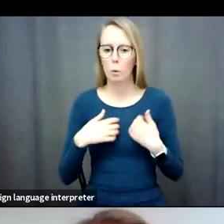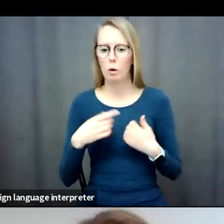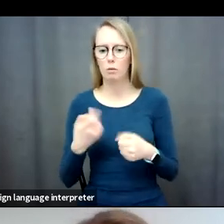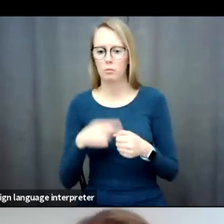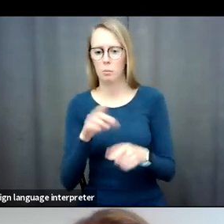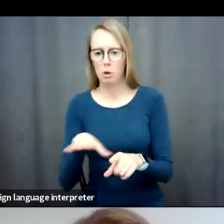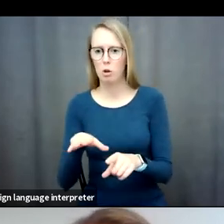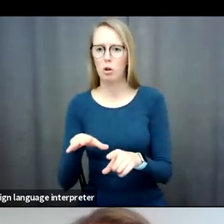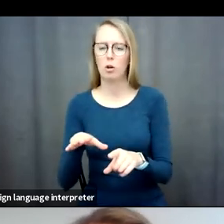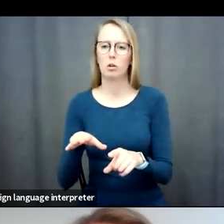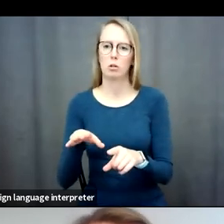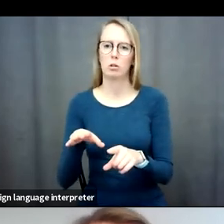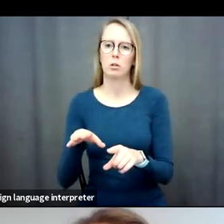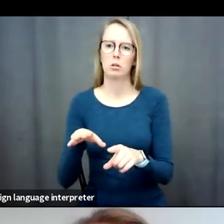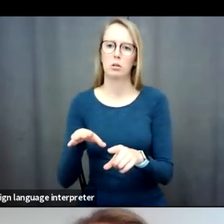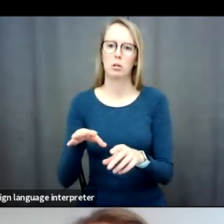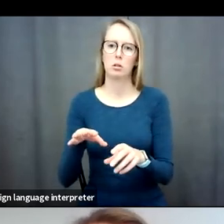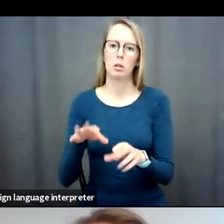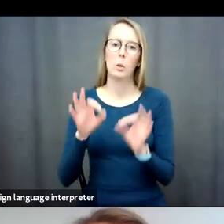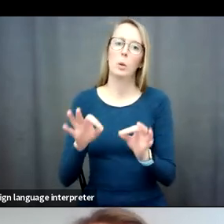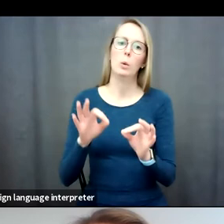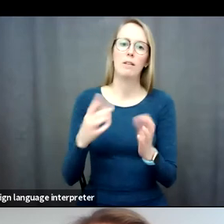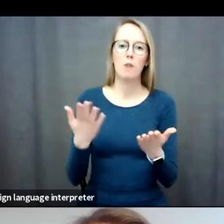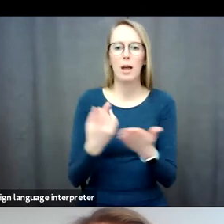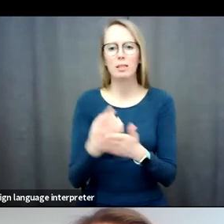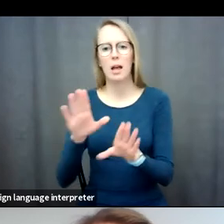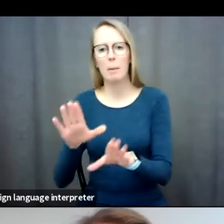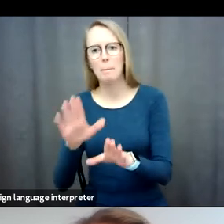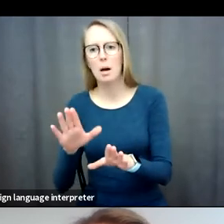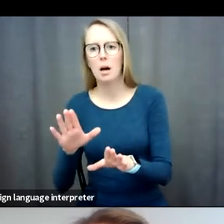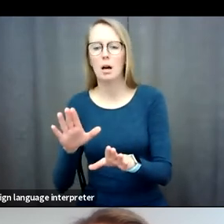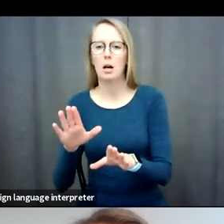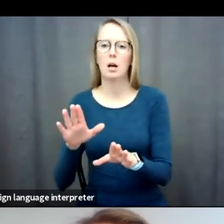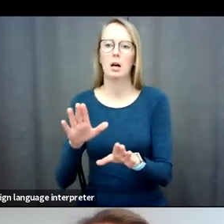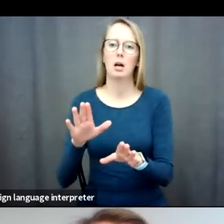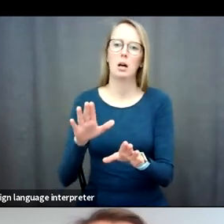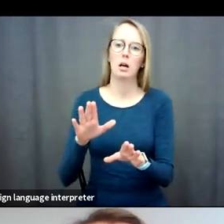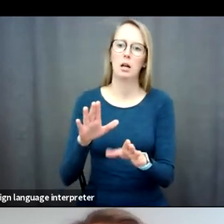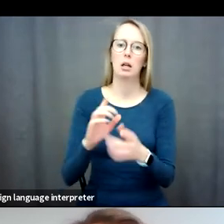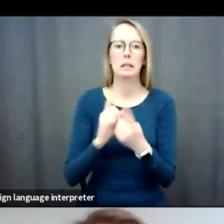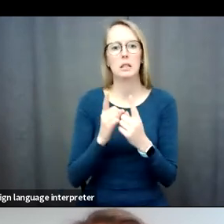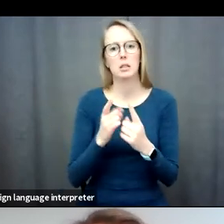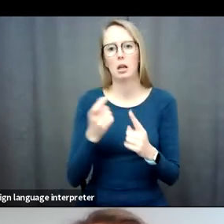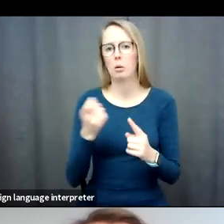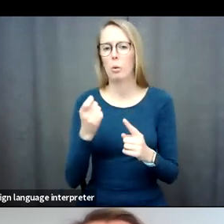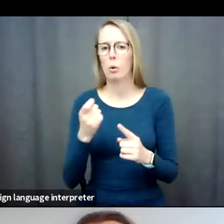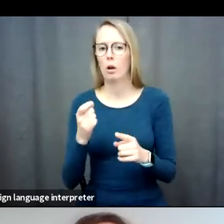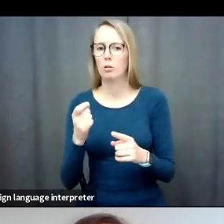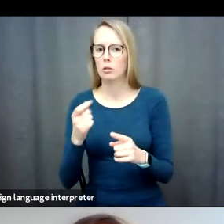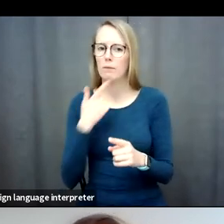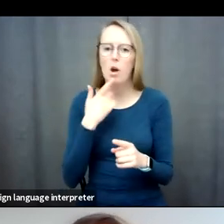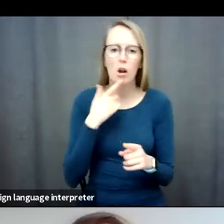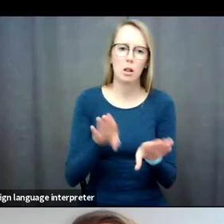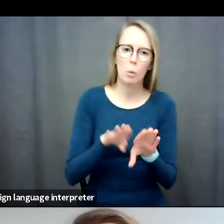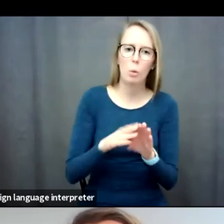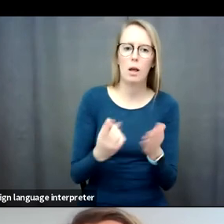children, how they really get along at home, how they're doing it, what's happening to them, is something bad happening to them.